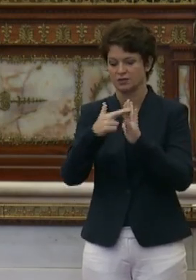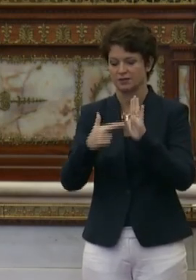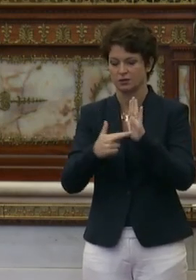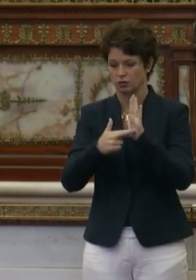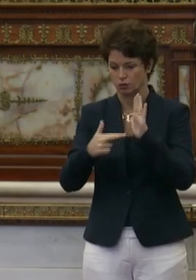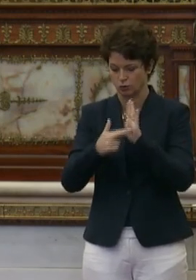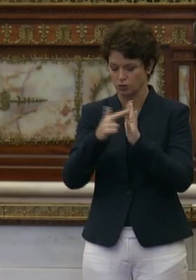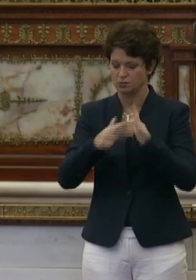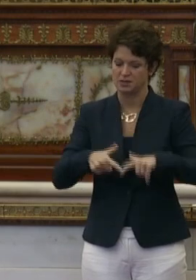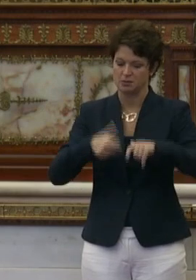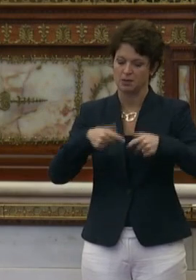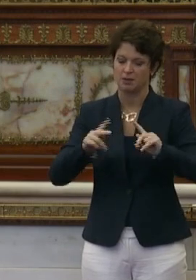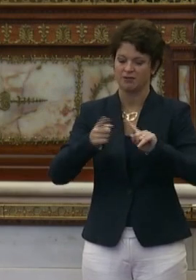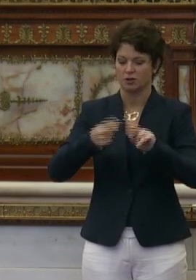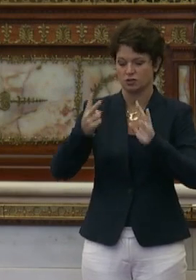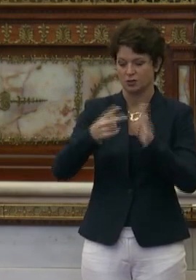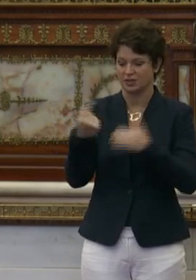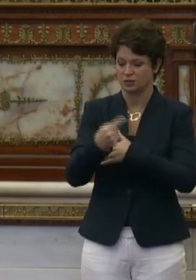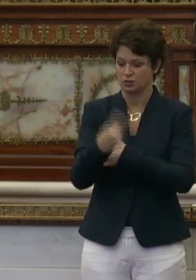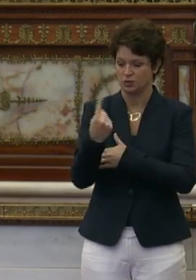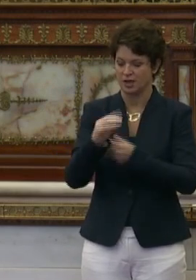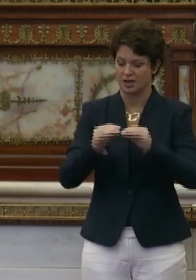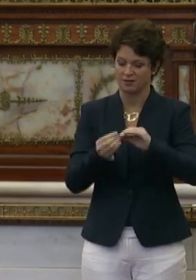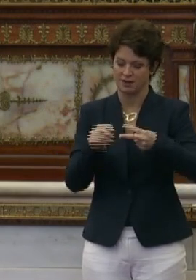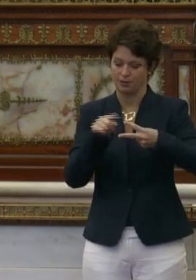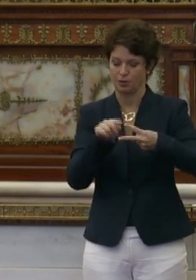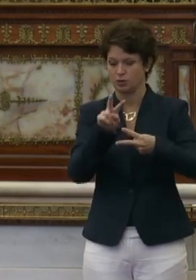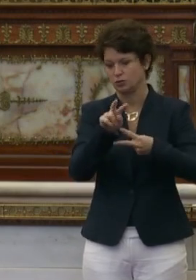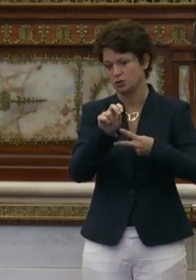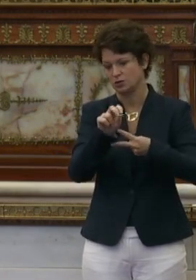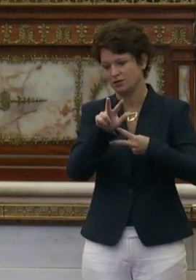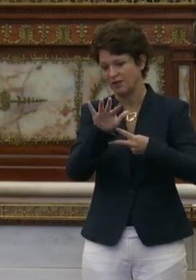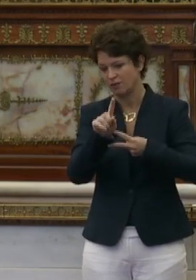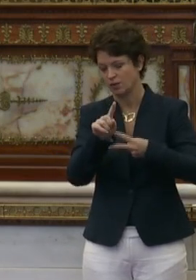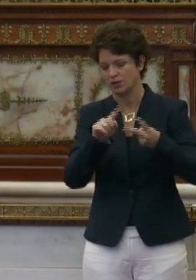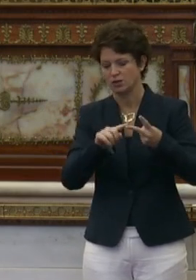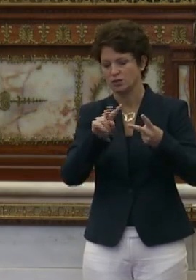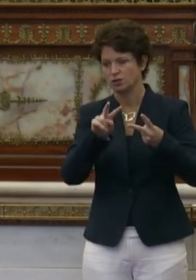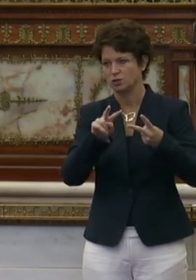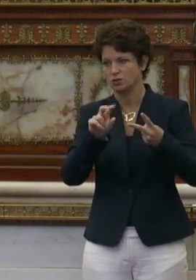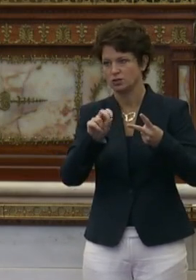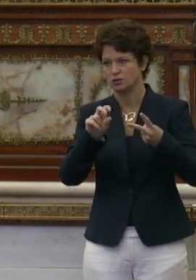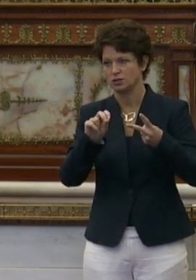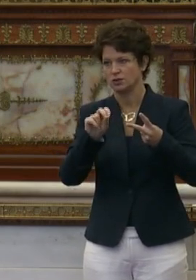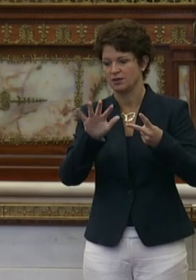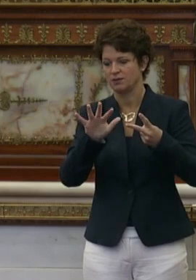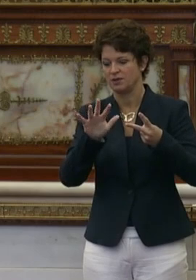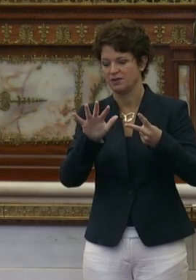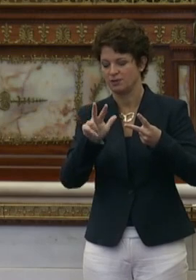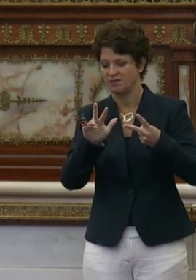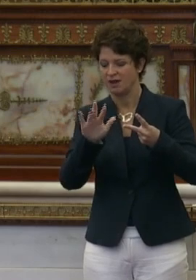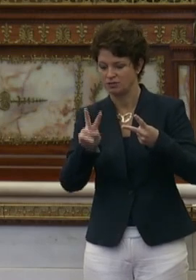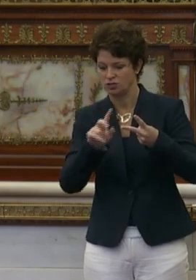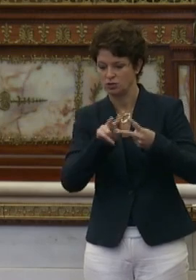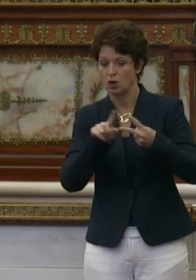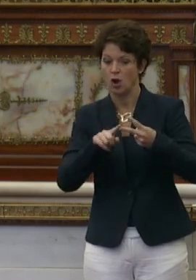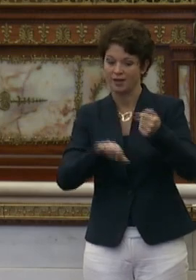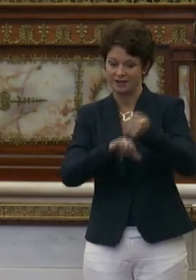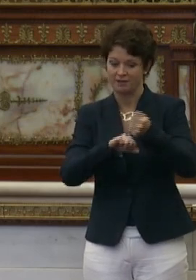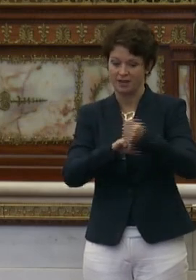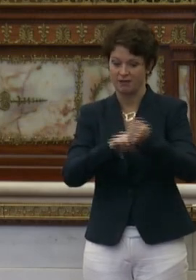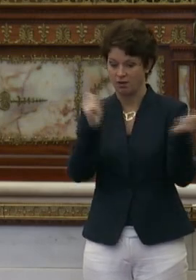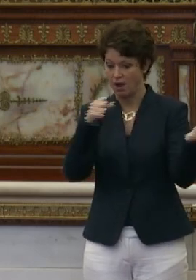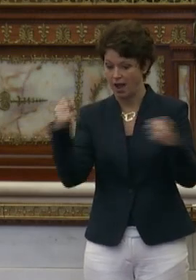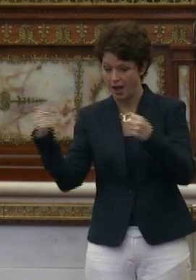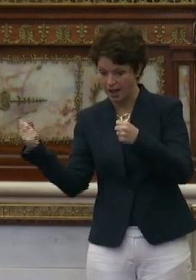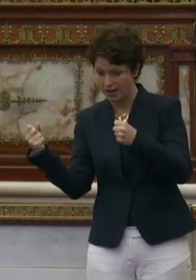be suspended so as to permit first reading this day of bills number 200351, 200352. All those in favor indicate by saying